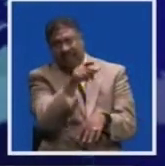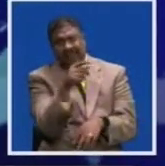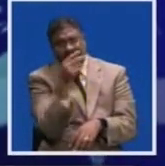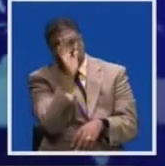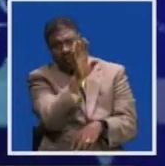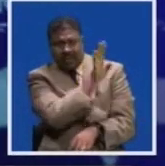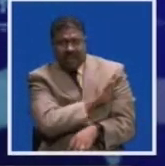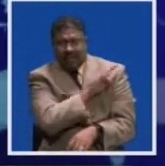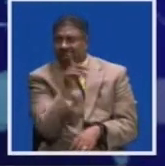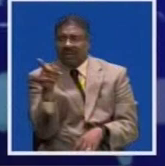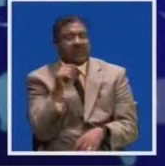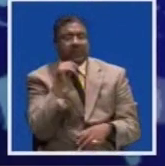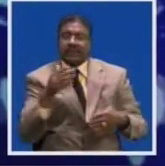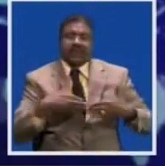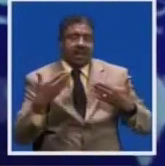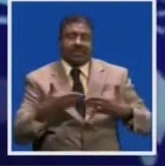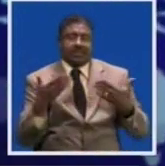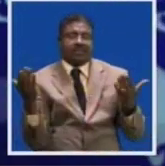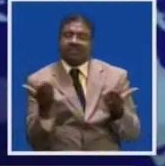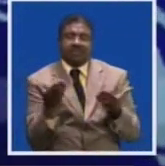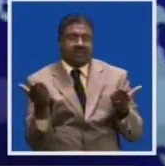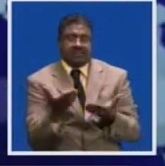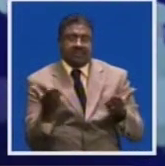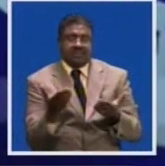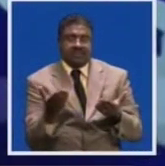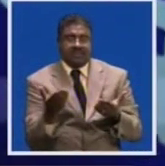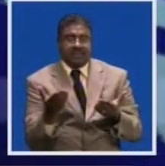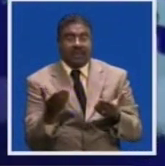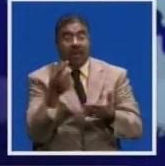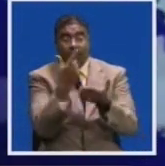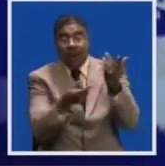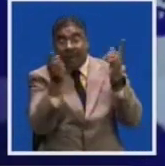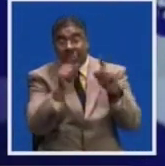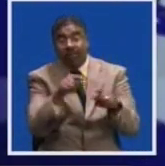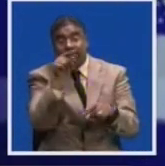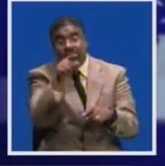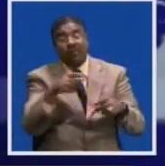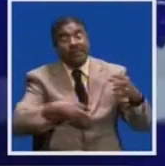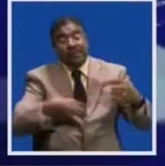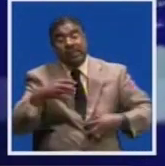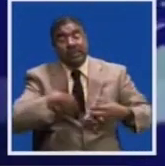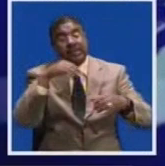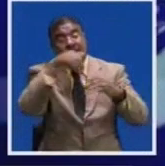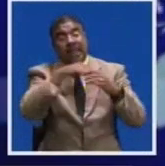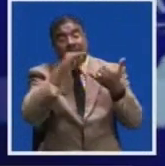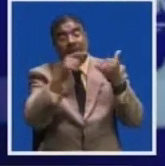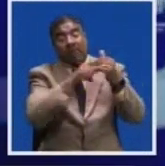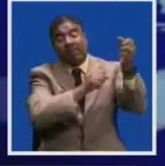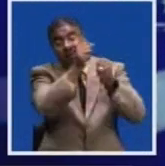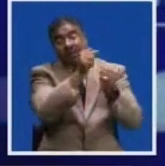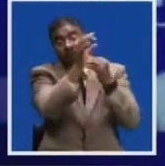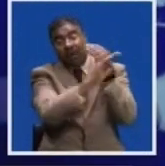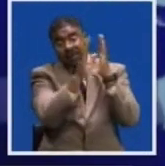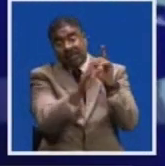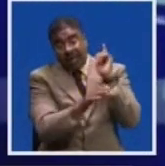during their demonstration against xenophobic attacks on foreign nationals in South Africa. Dr. Mushimba says it is regrettable that